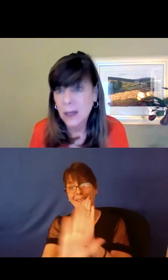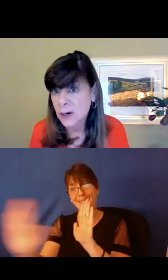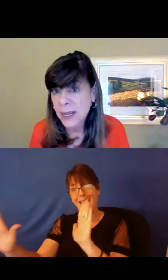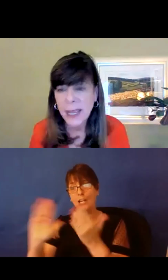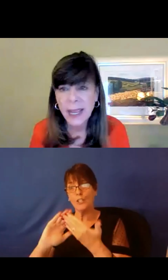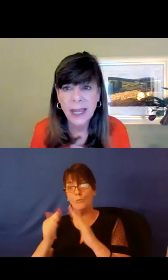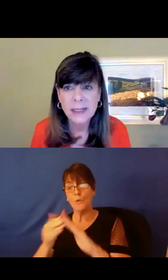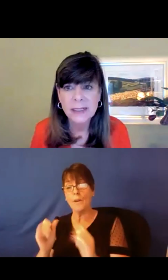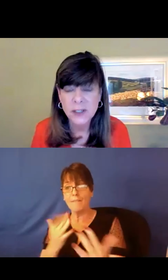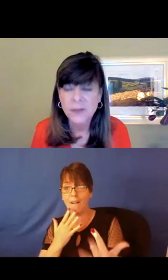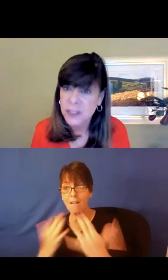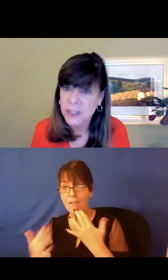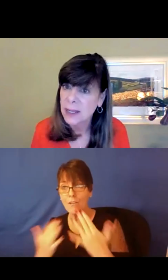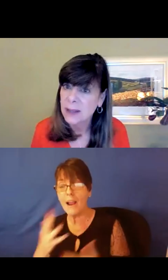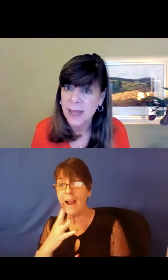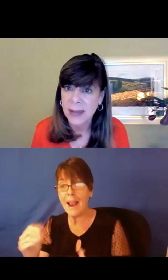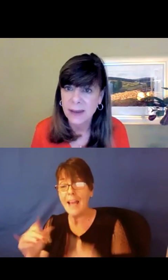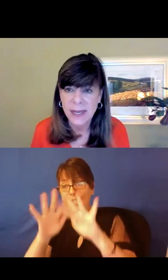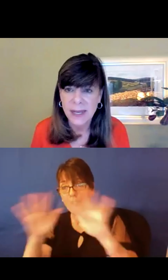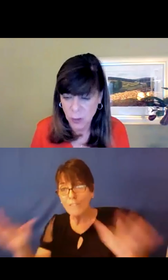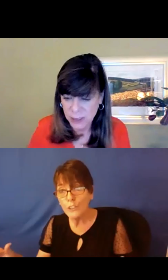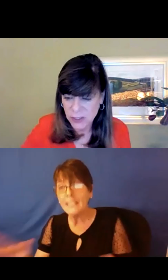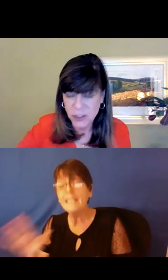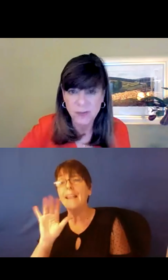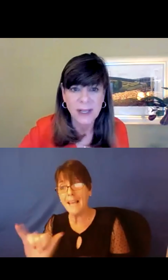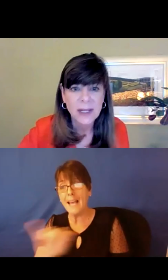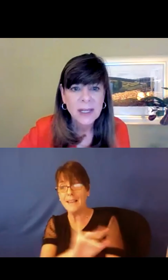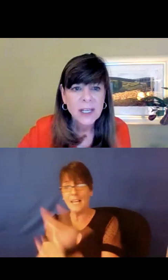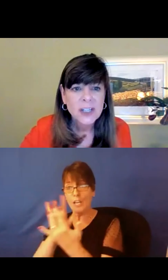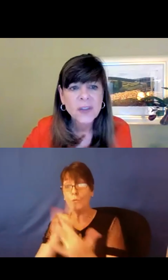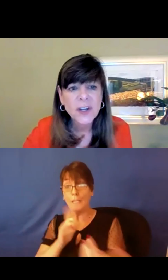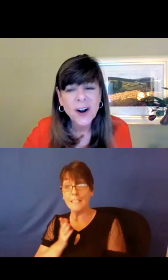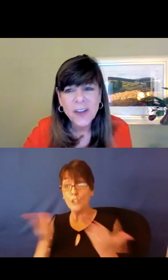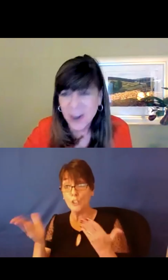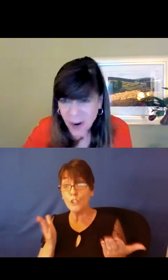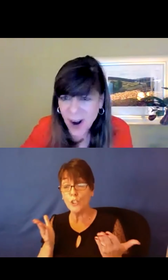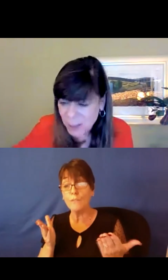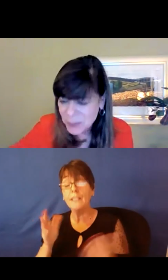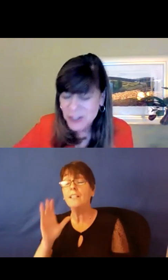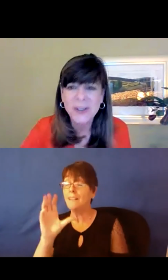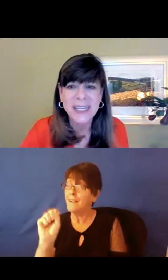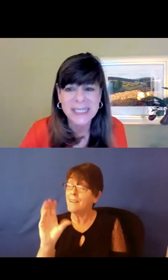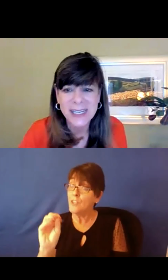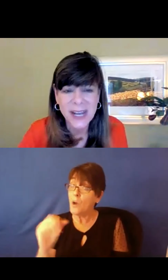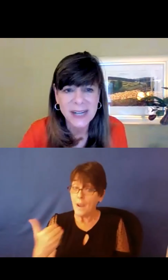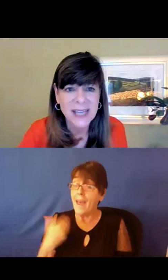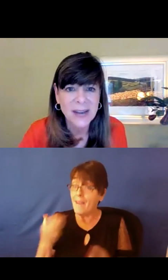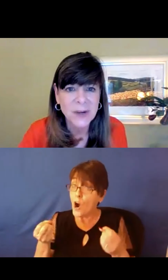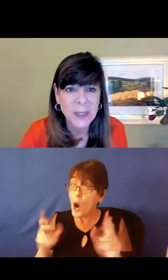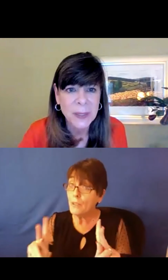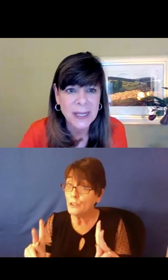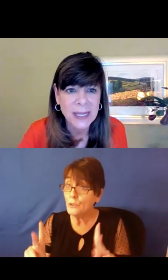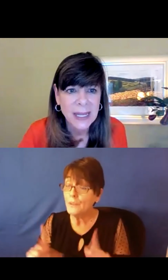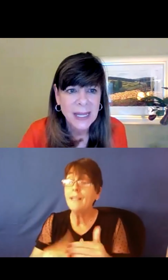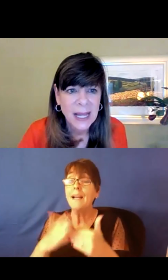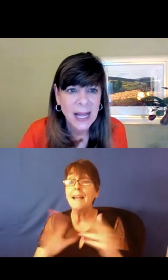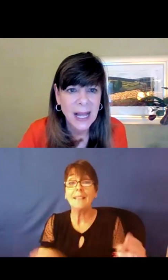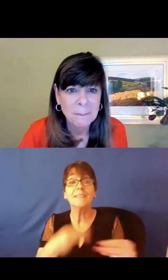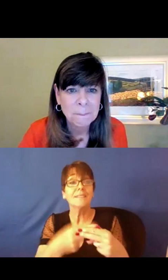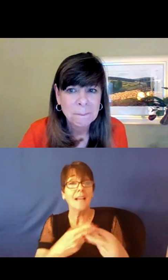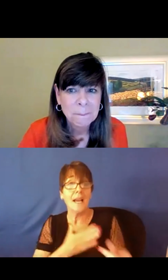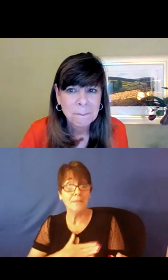of color and diversity that the network is serving. So there are opportunities here. Next slide really quickly.